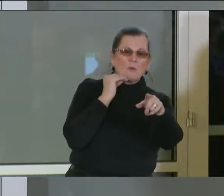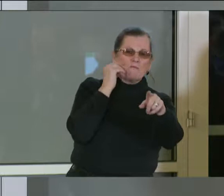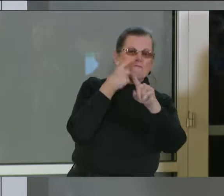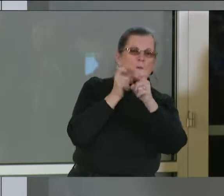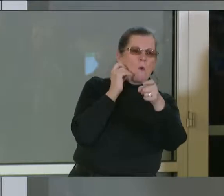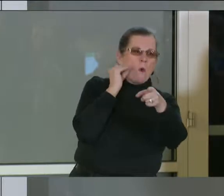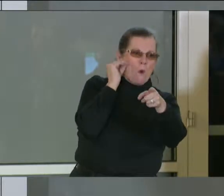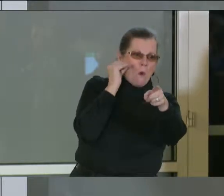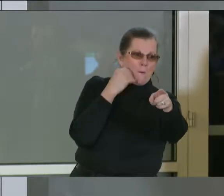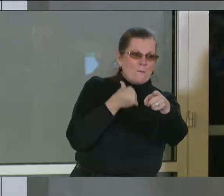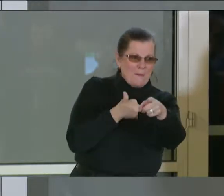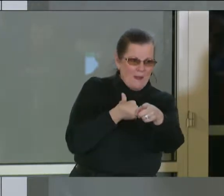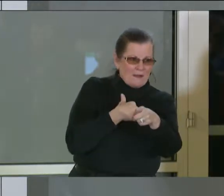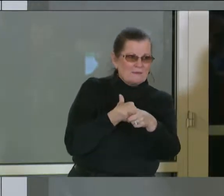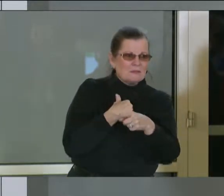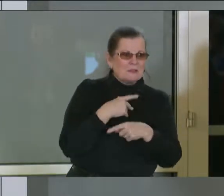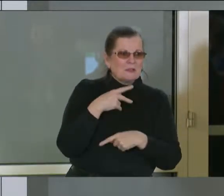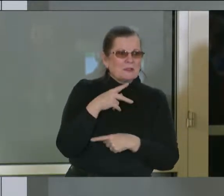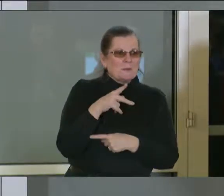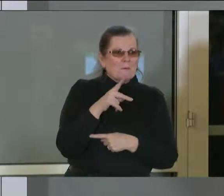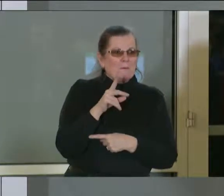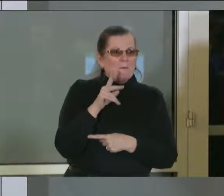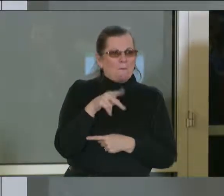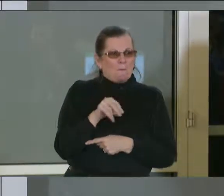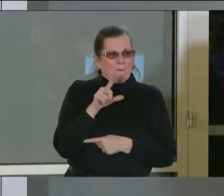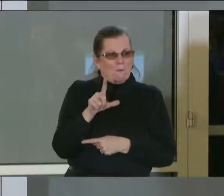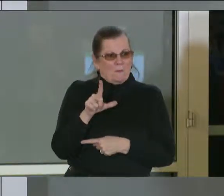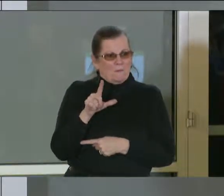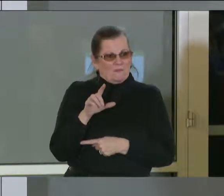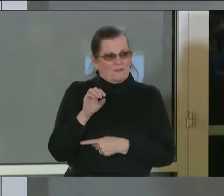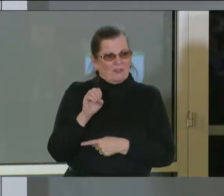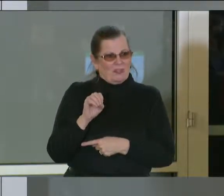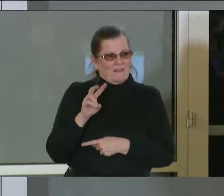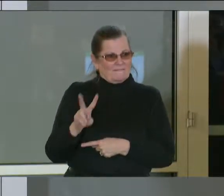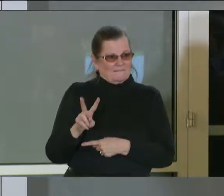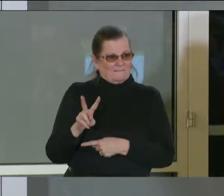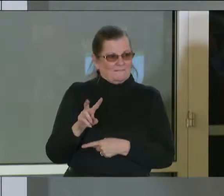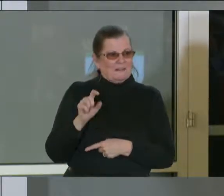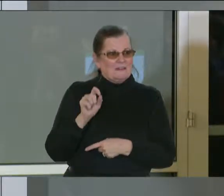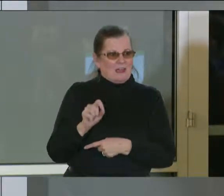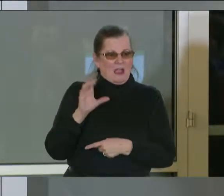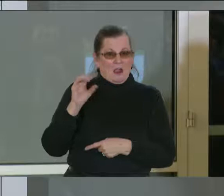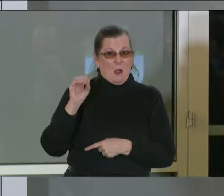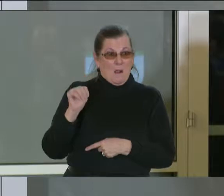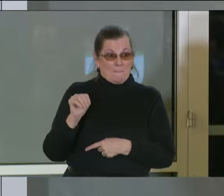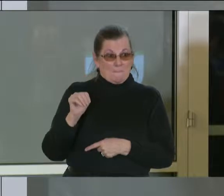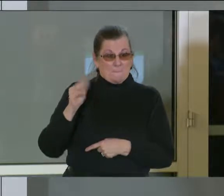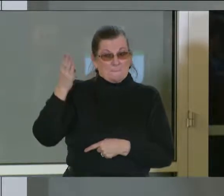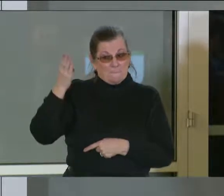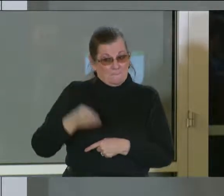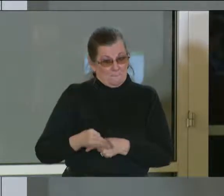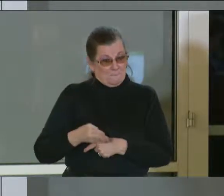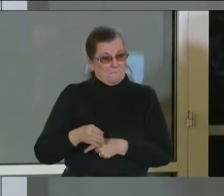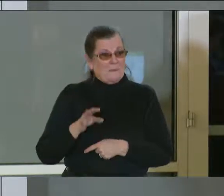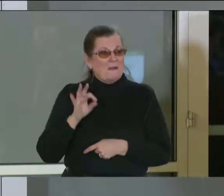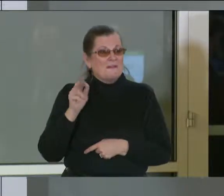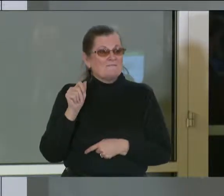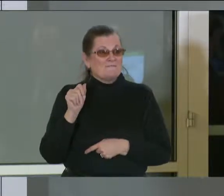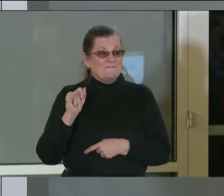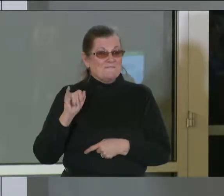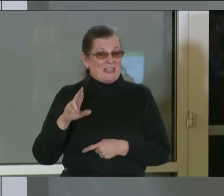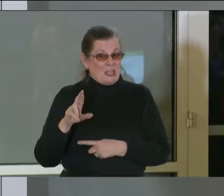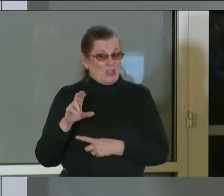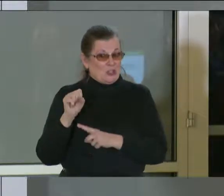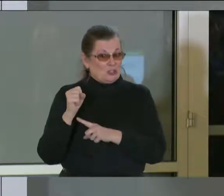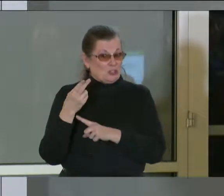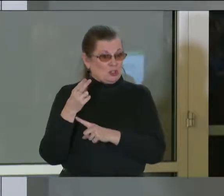is pollev.com/fairshot, or at your tables. We also have a QR code. So we're going to begin with our first question